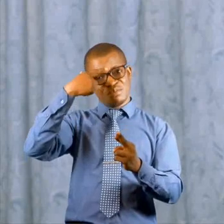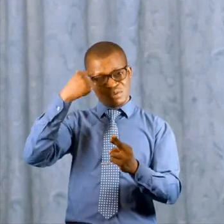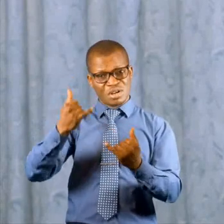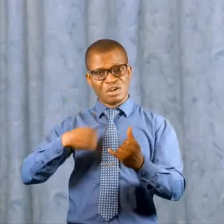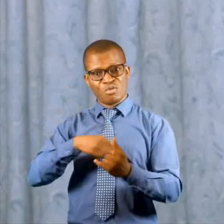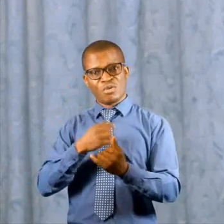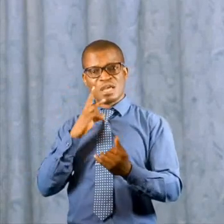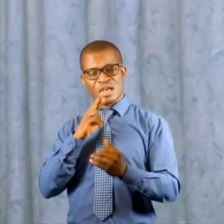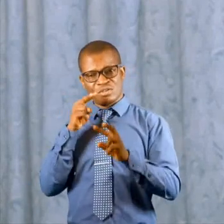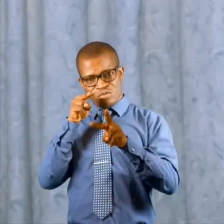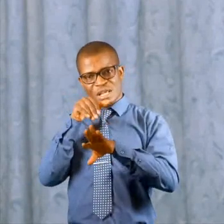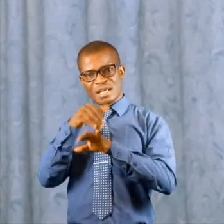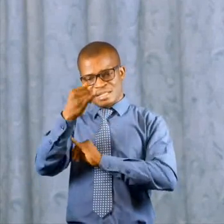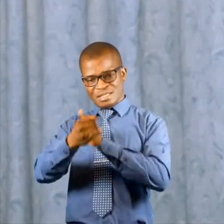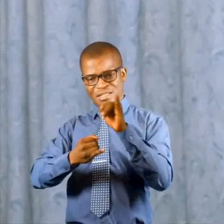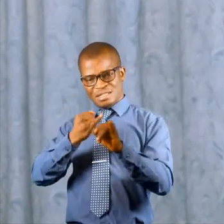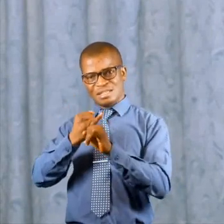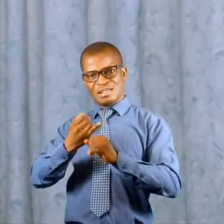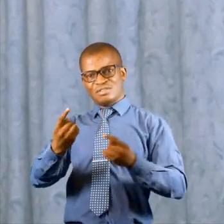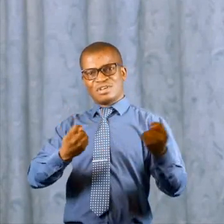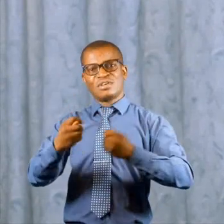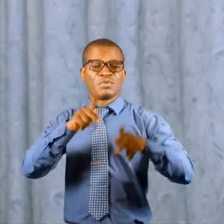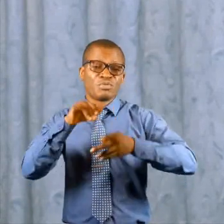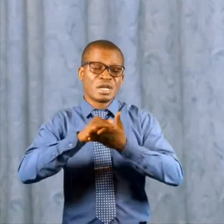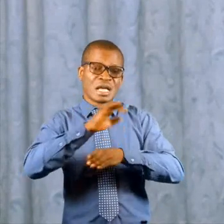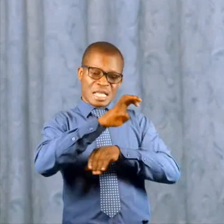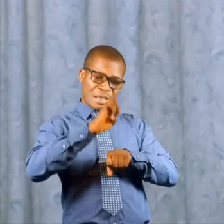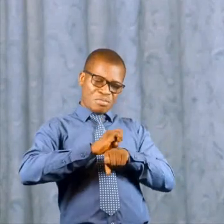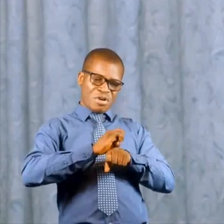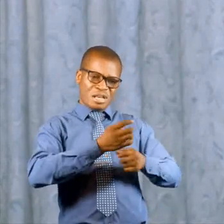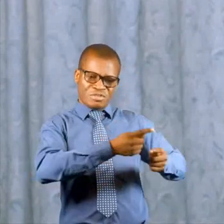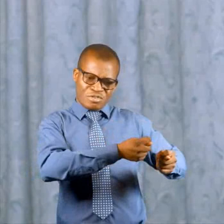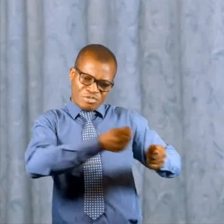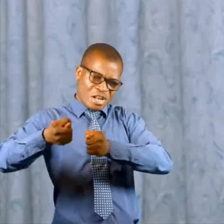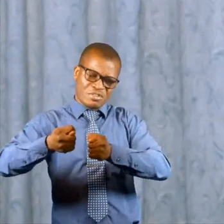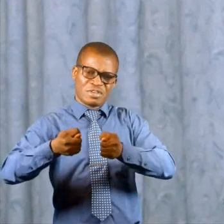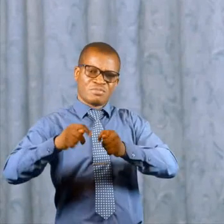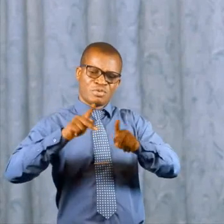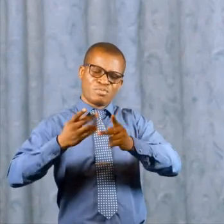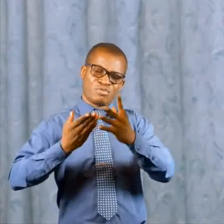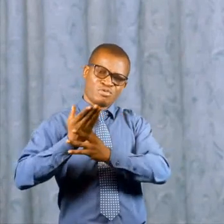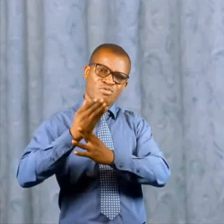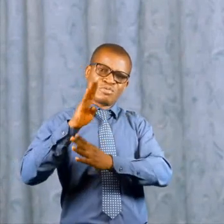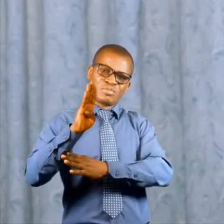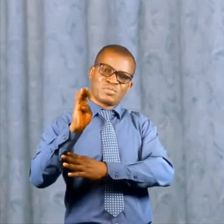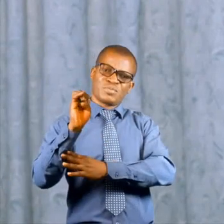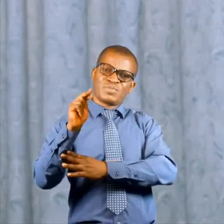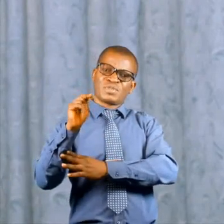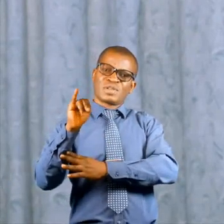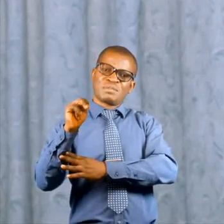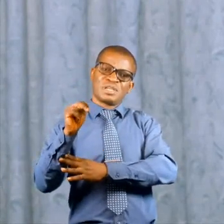we are looking at the international trafficking, those vehicles that move people through Benin